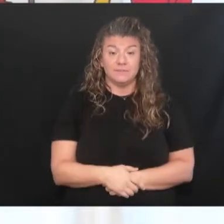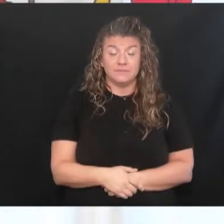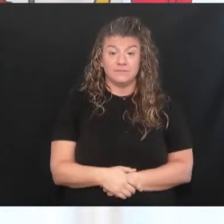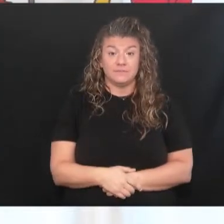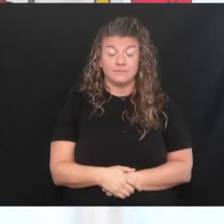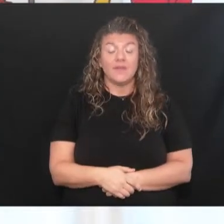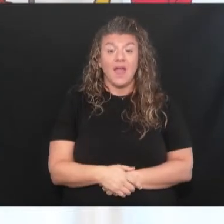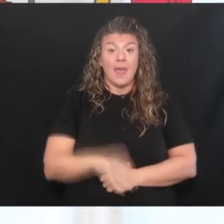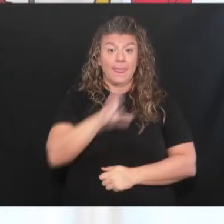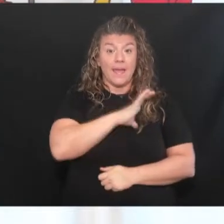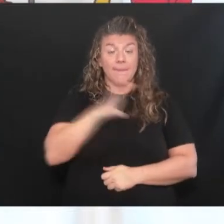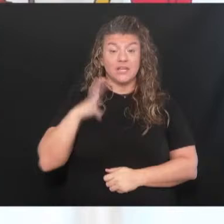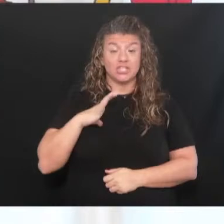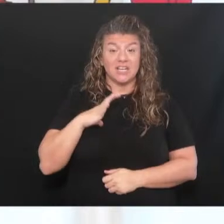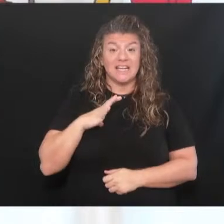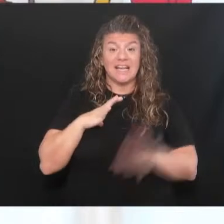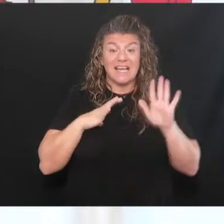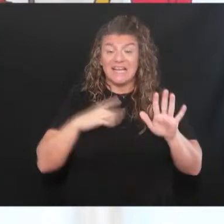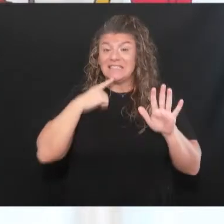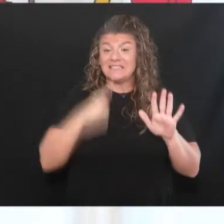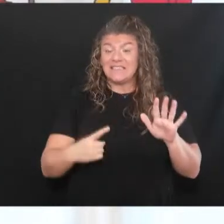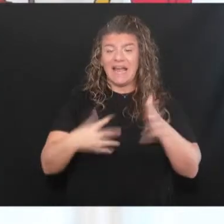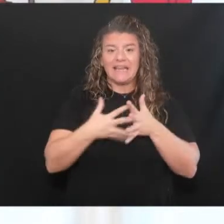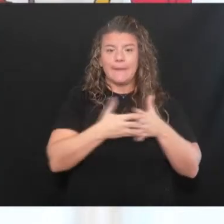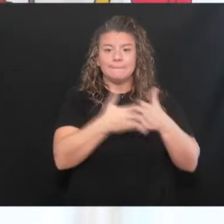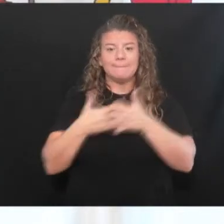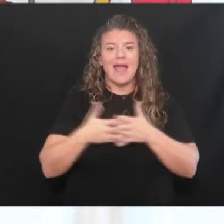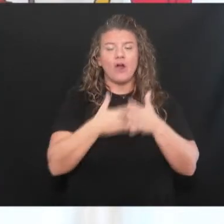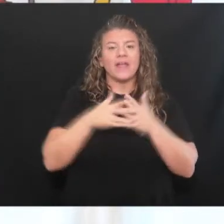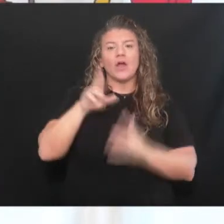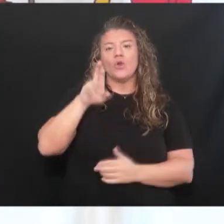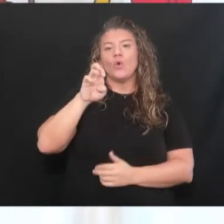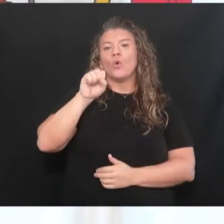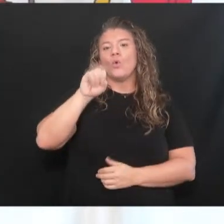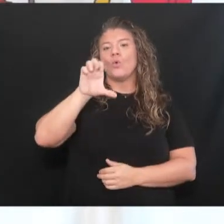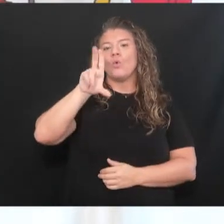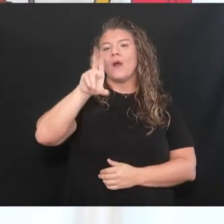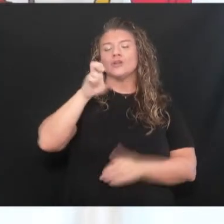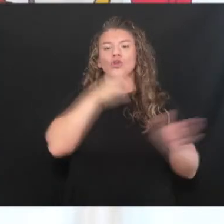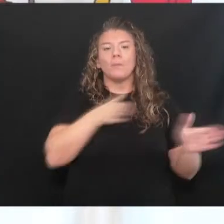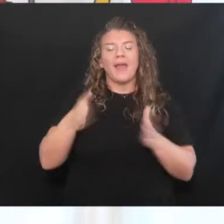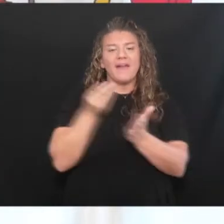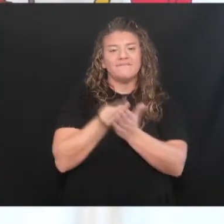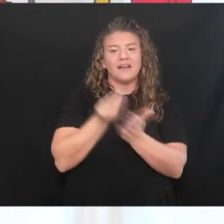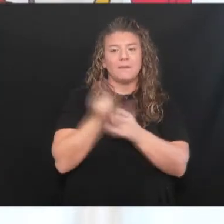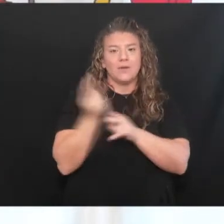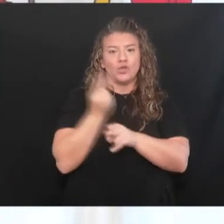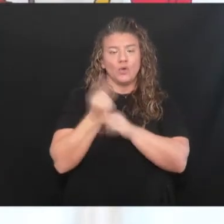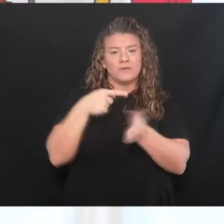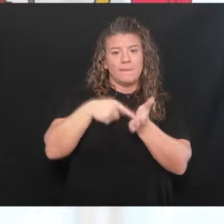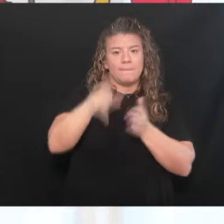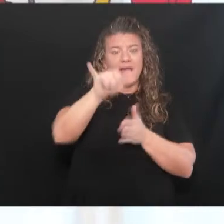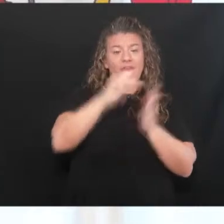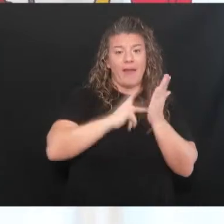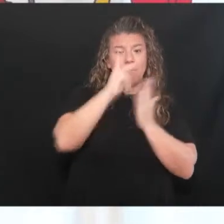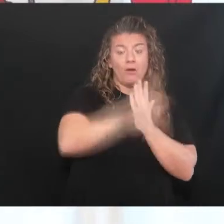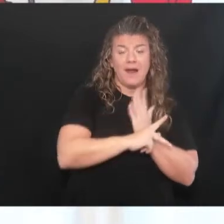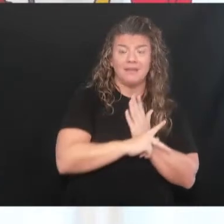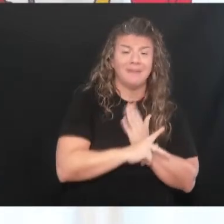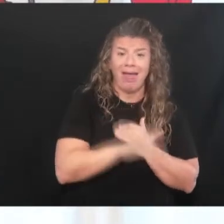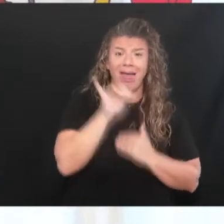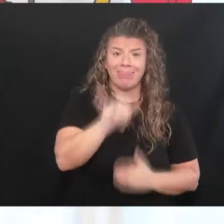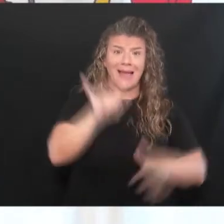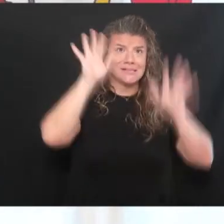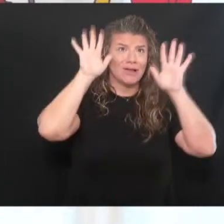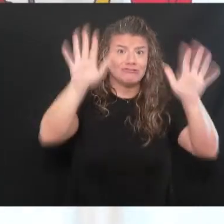The commission said the American Rescue Plan funds will be used to pay for this program. I think it's a great